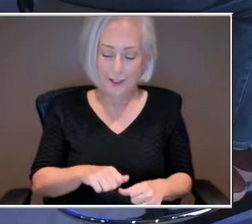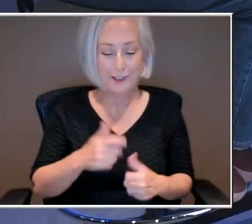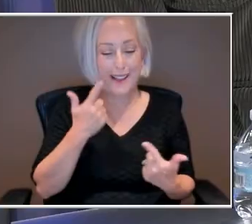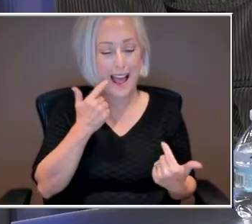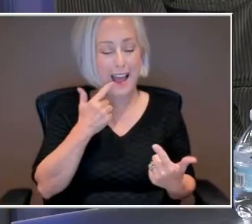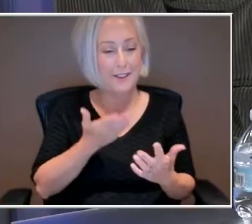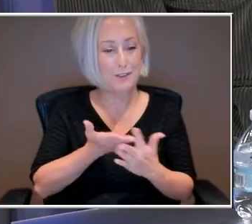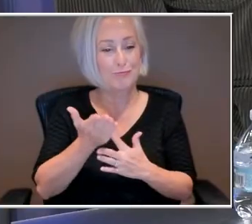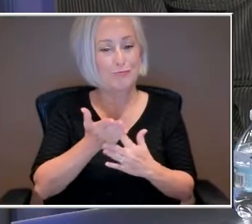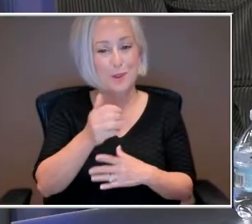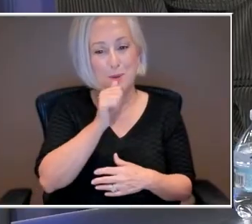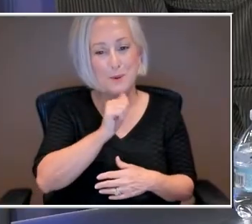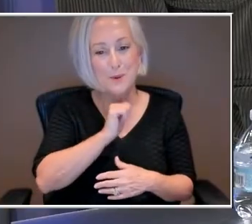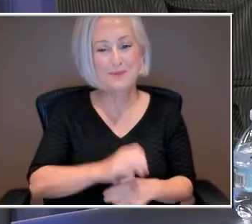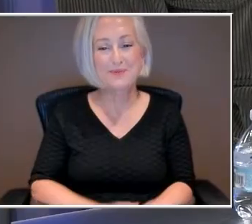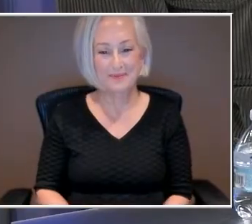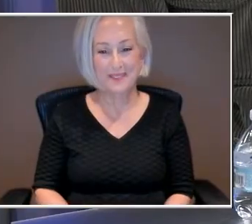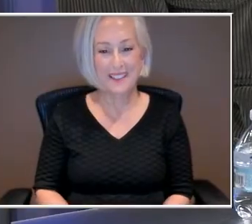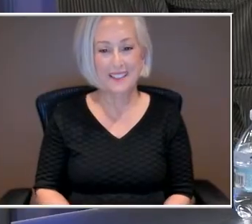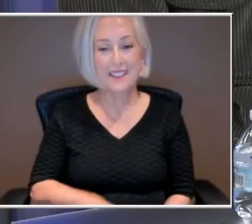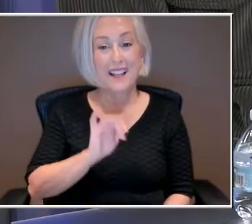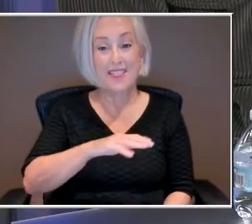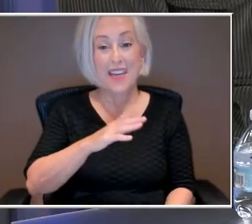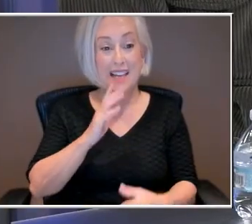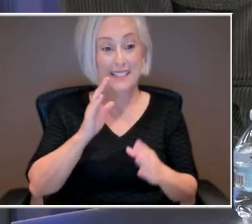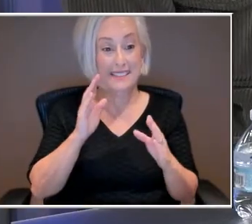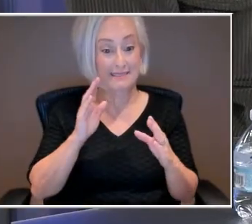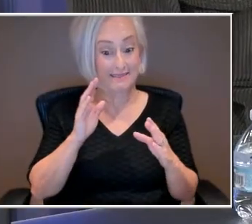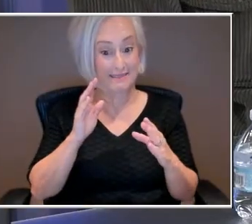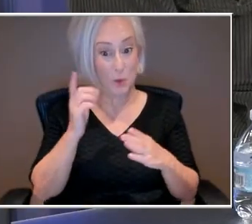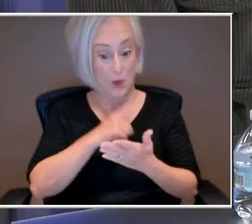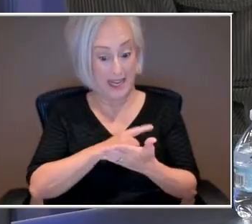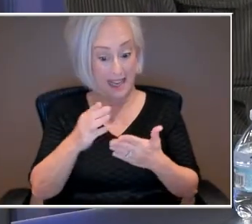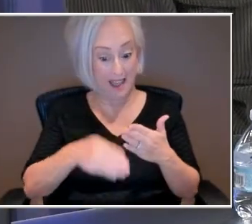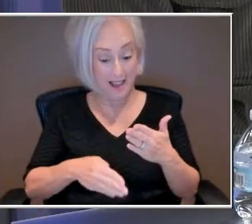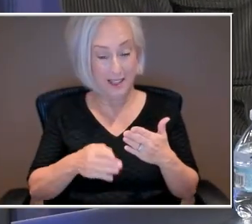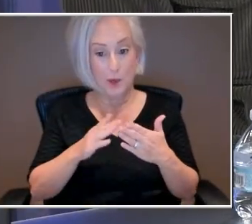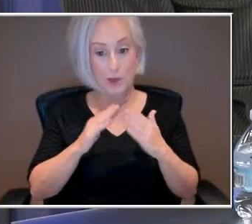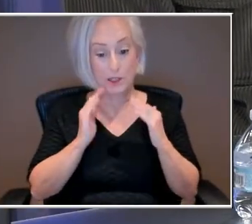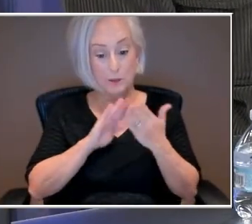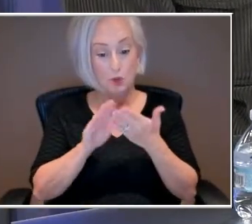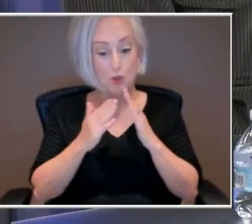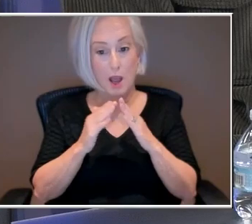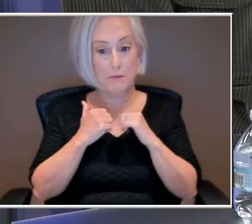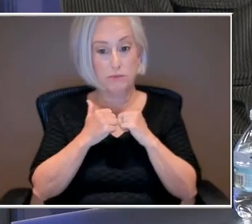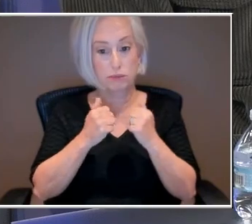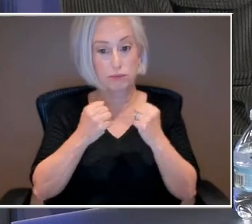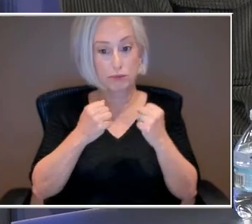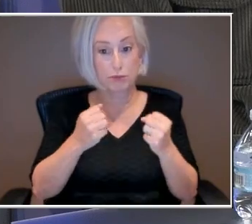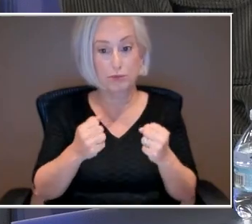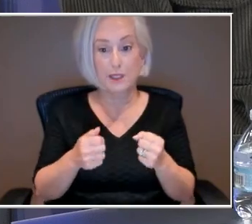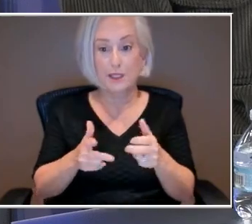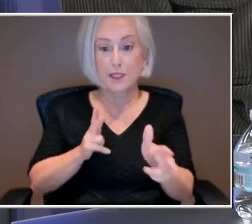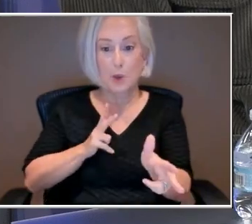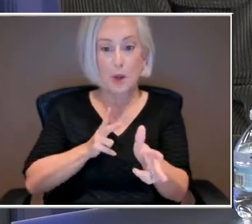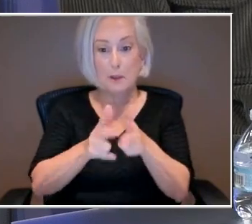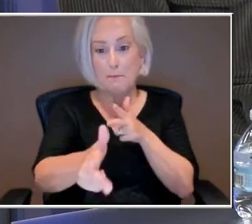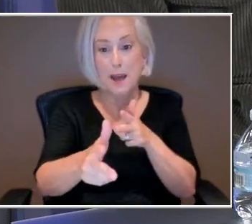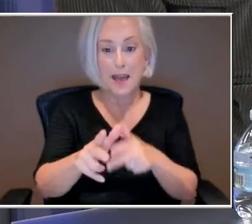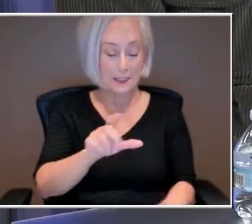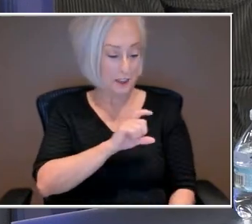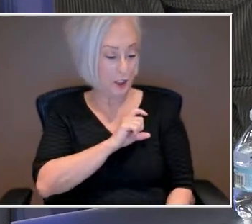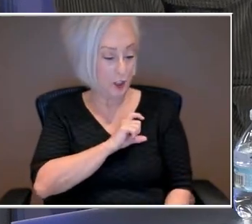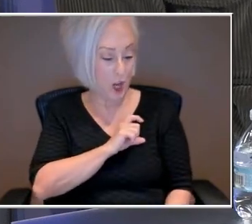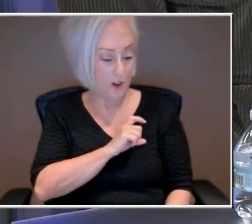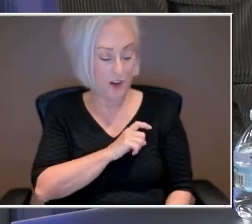think we were driving to town that weekend and we passed the sheriff and Jordan's like, it's okay. Tell him you have cancer and you're distraught. Like, you're fine. It's